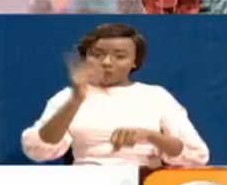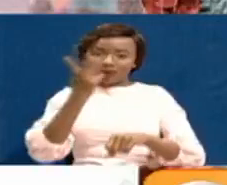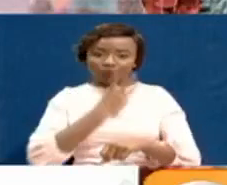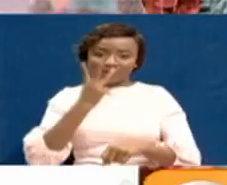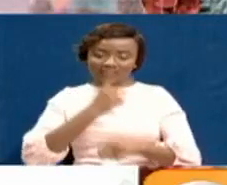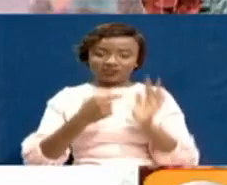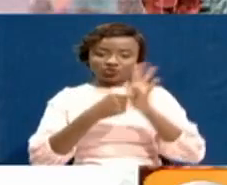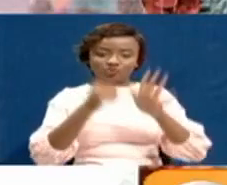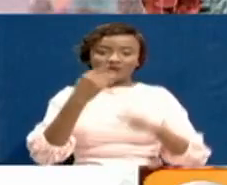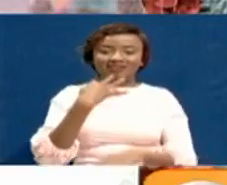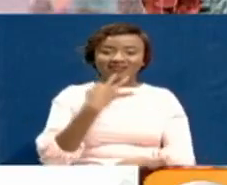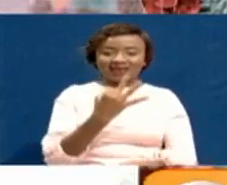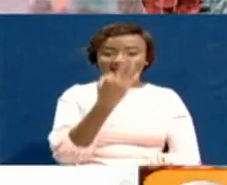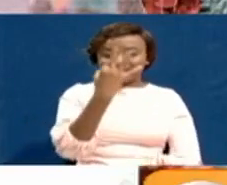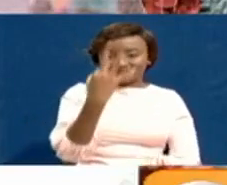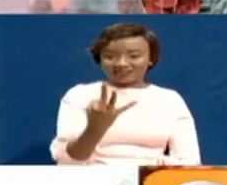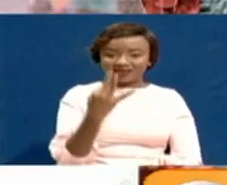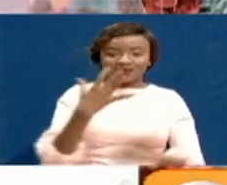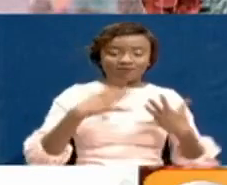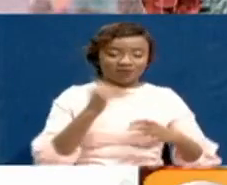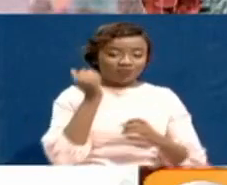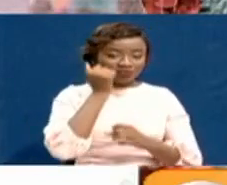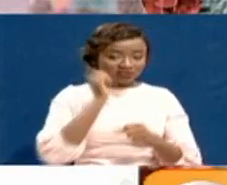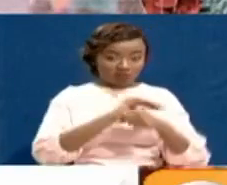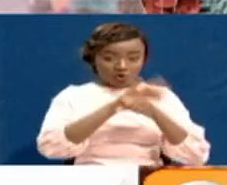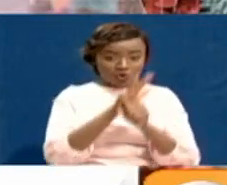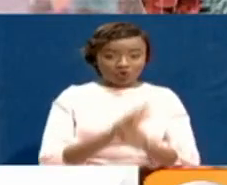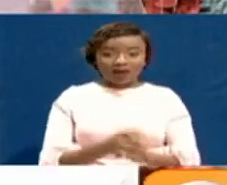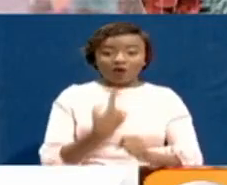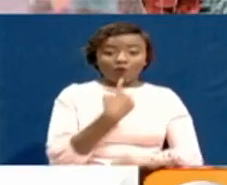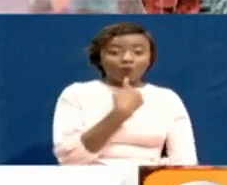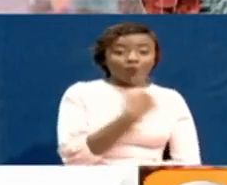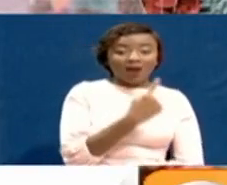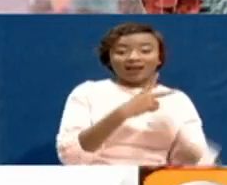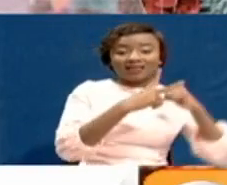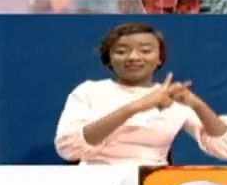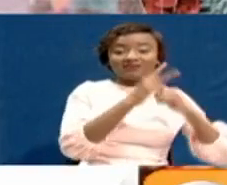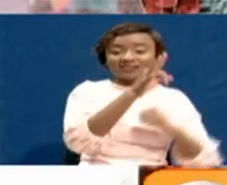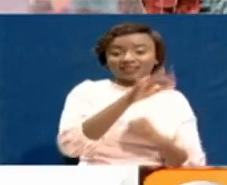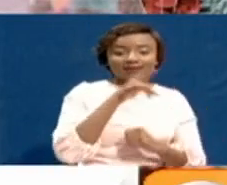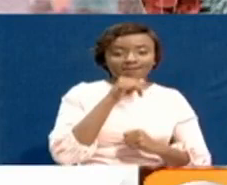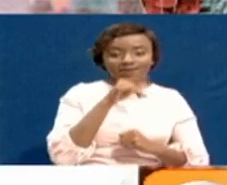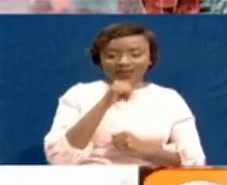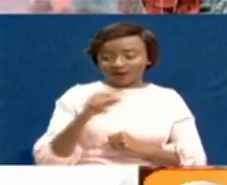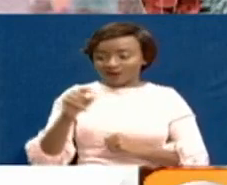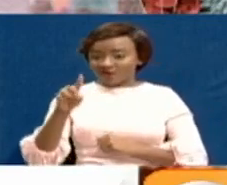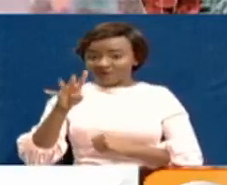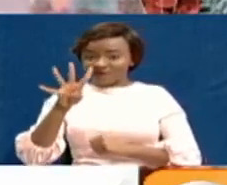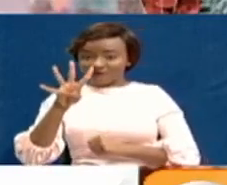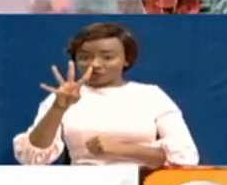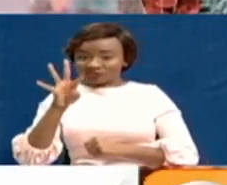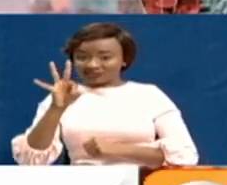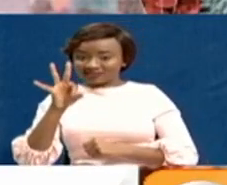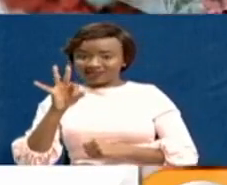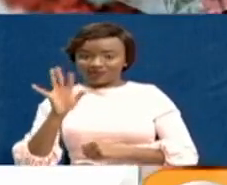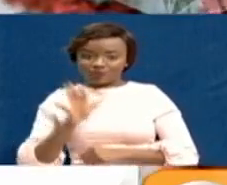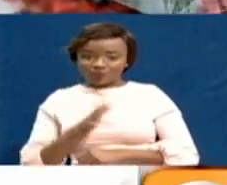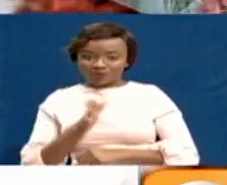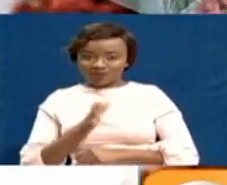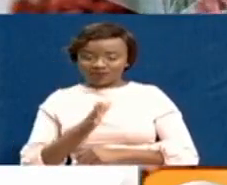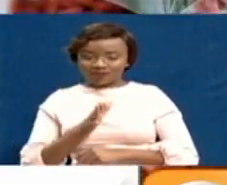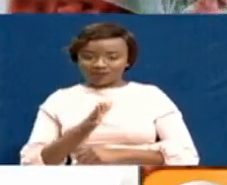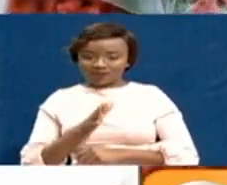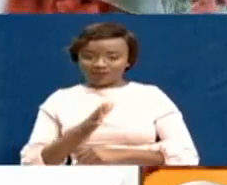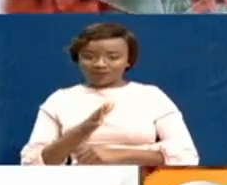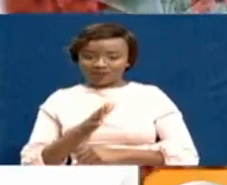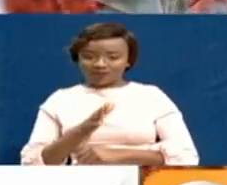the 303 confirmed cases of COVID-19, 173 were male, 43 more than the female. Of all